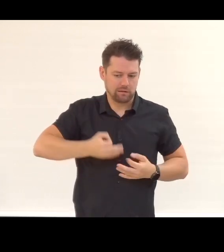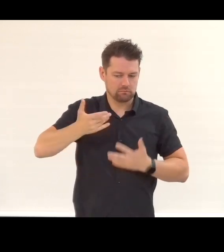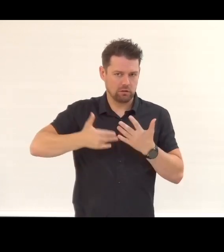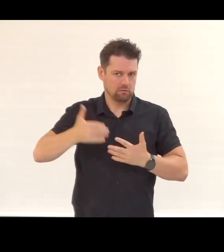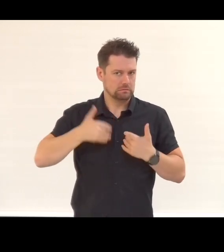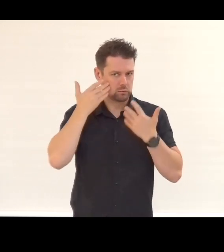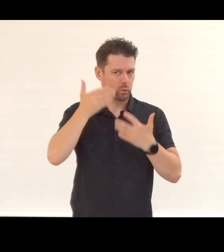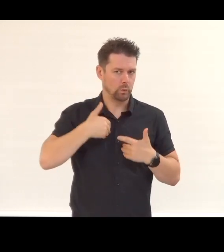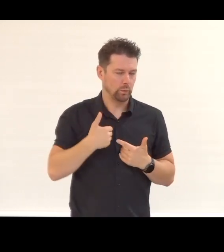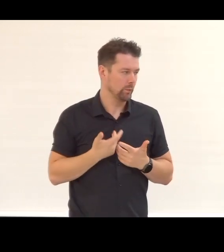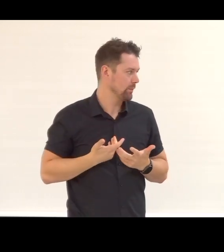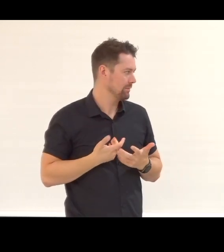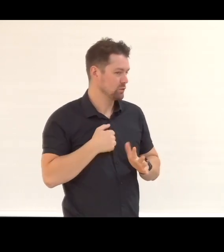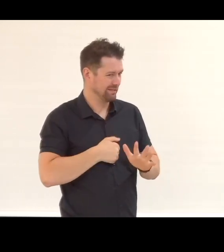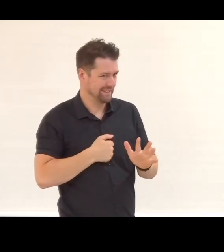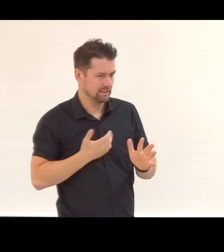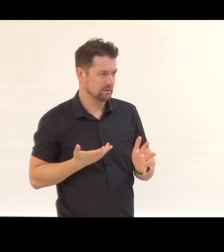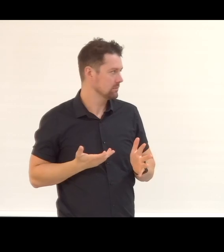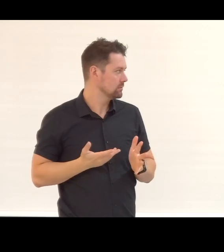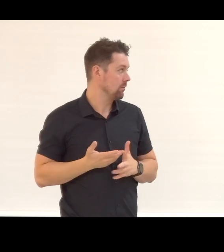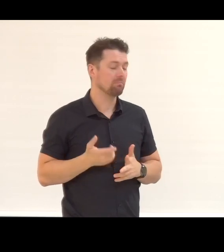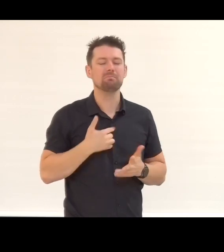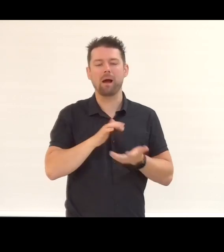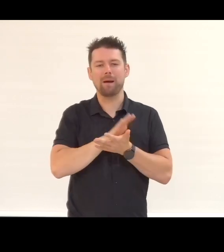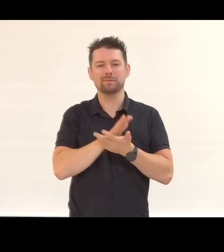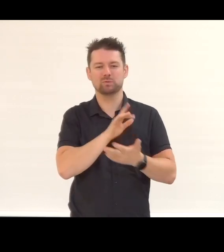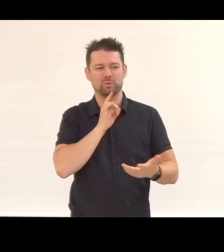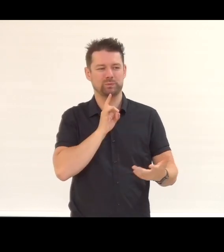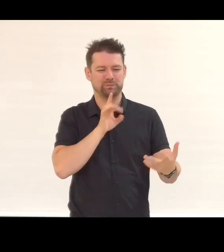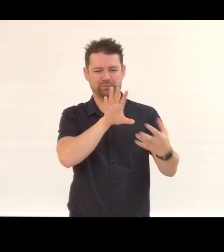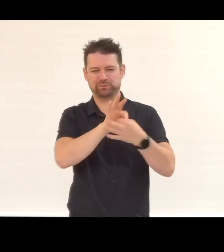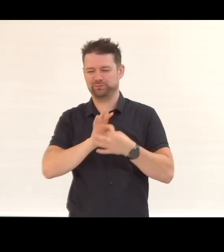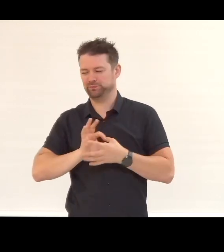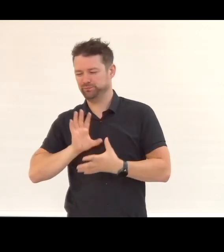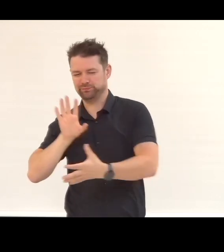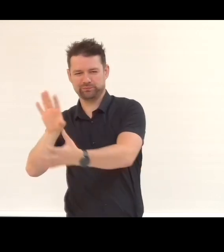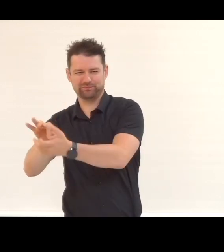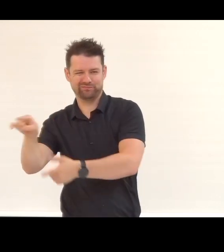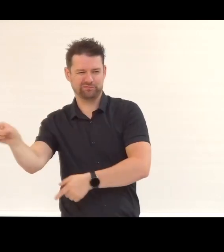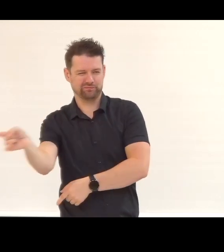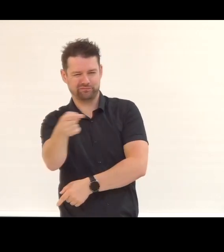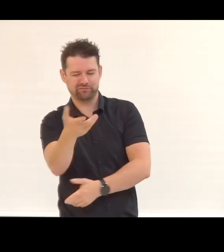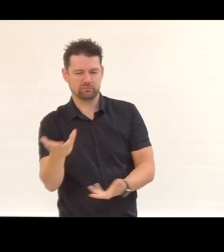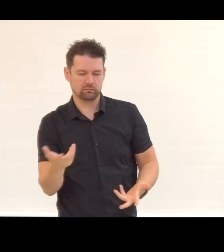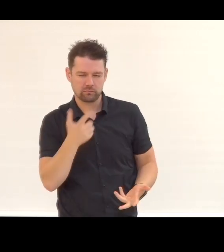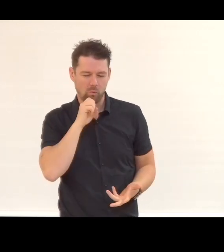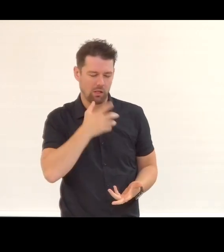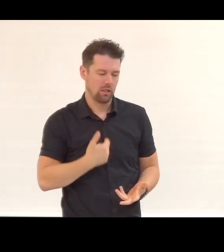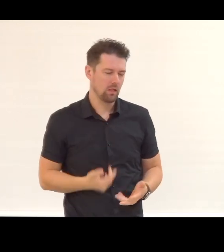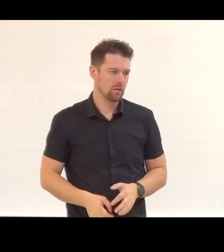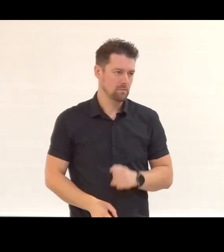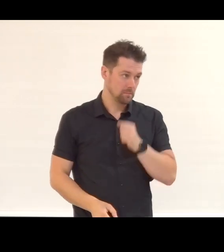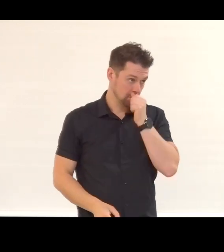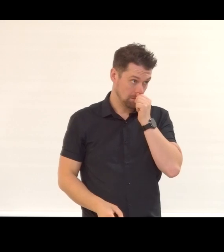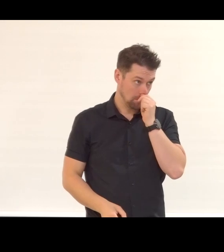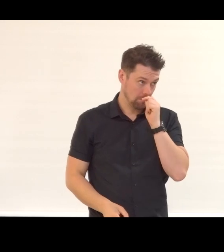exact results. Sorry for that, but I'm happy to bring you in contact with the PI of that experiment.